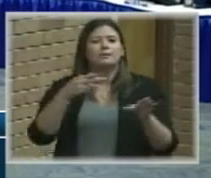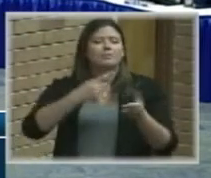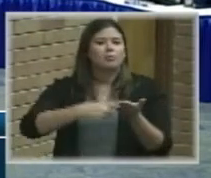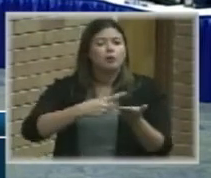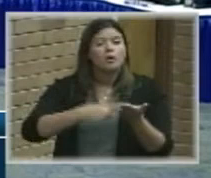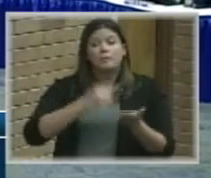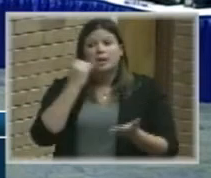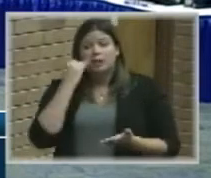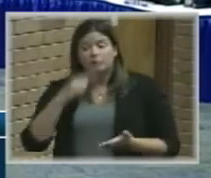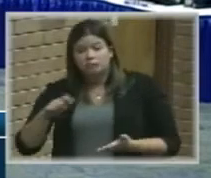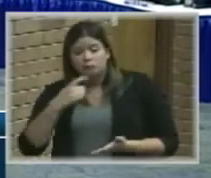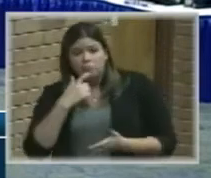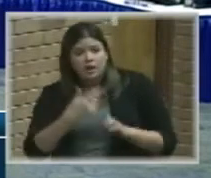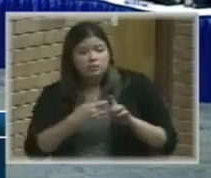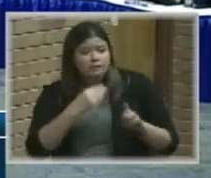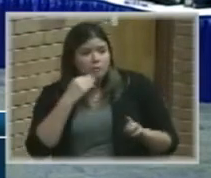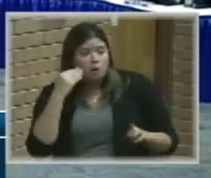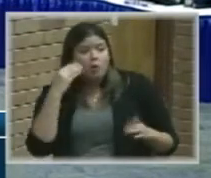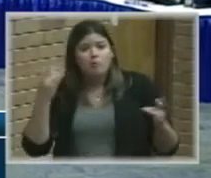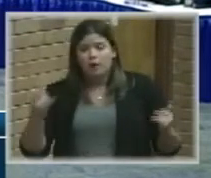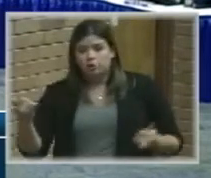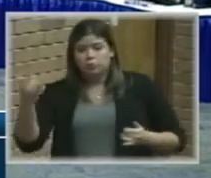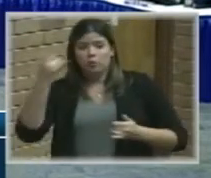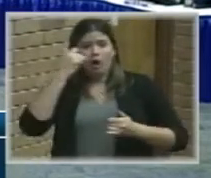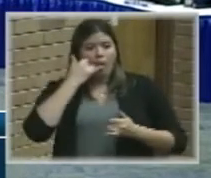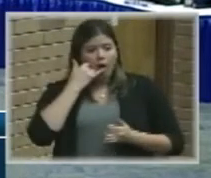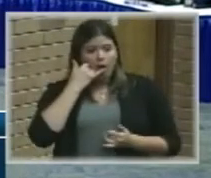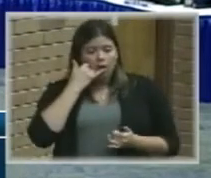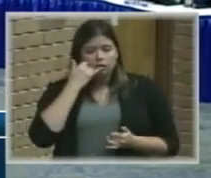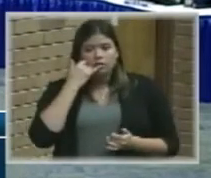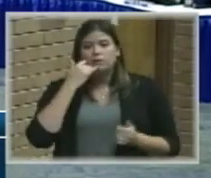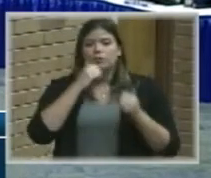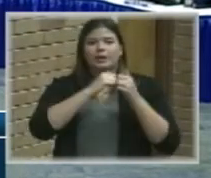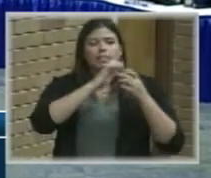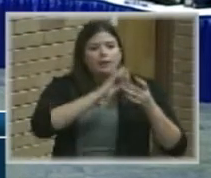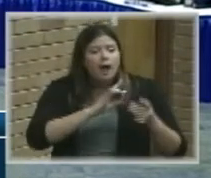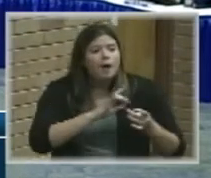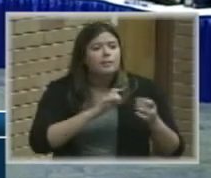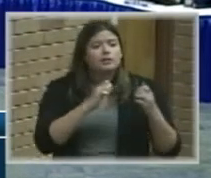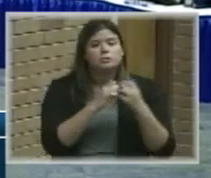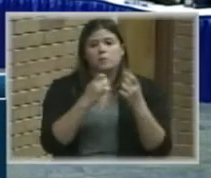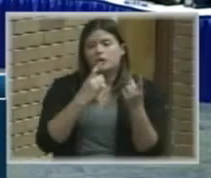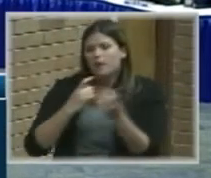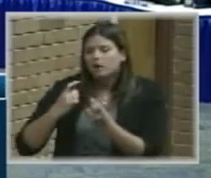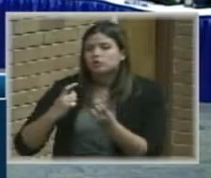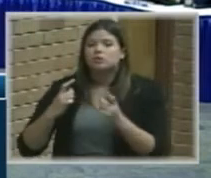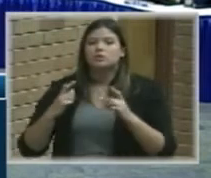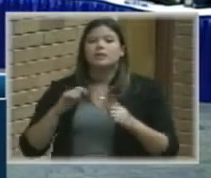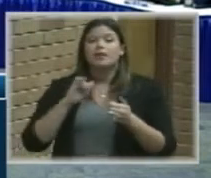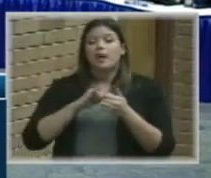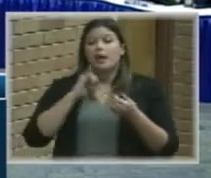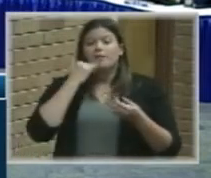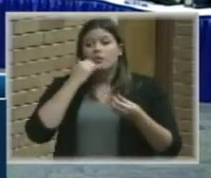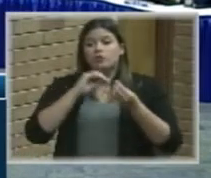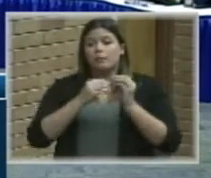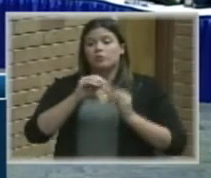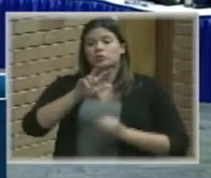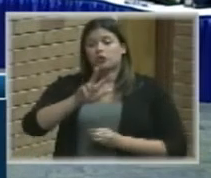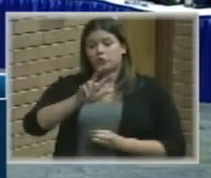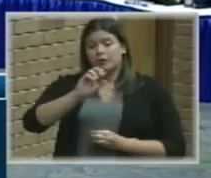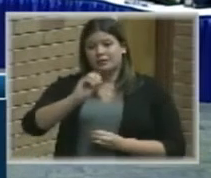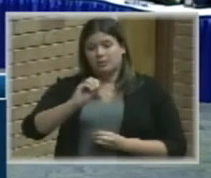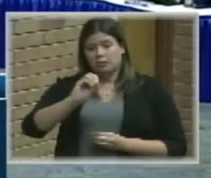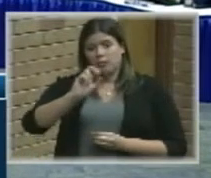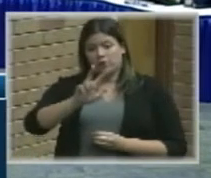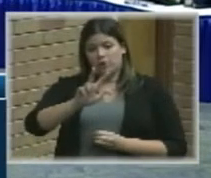home and would like to call in during the open forum with any comments or questions, that number is